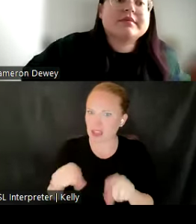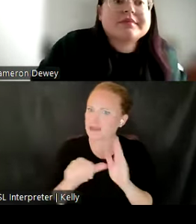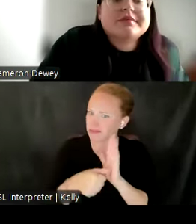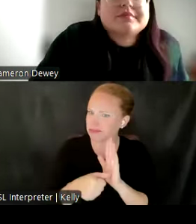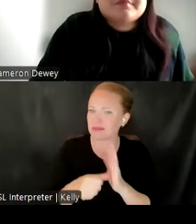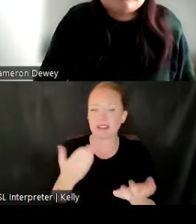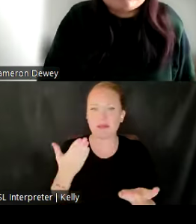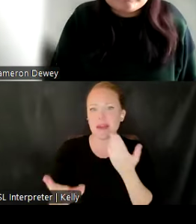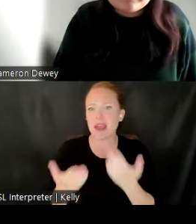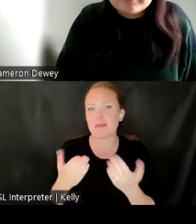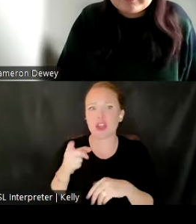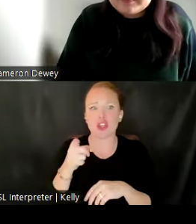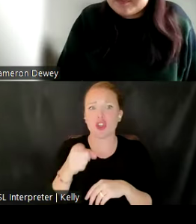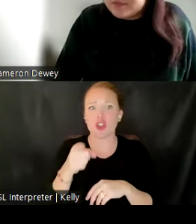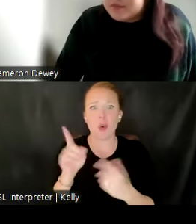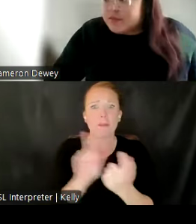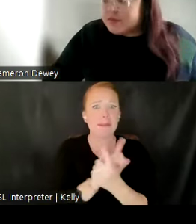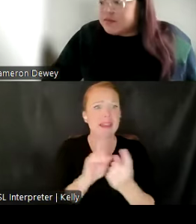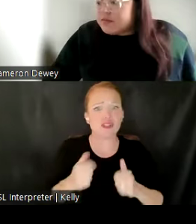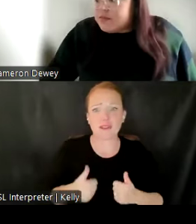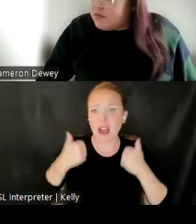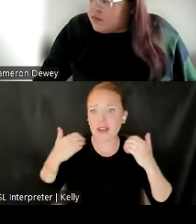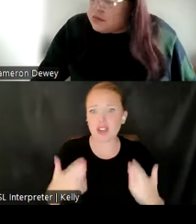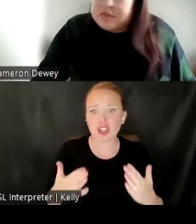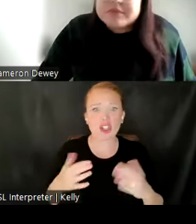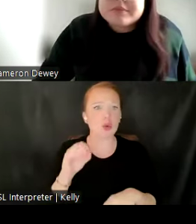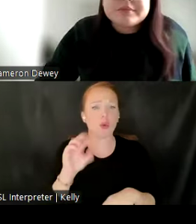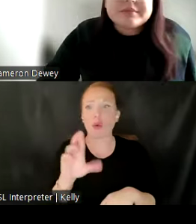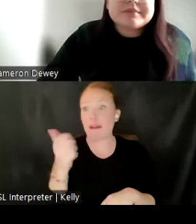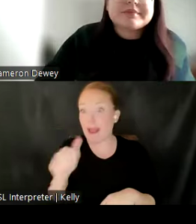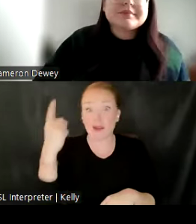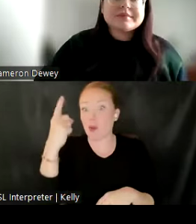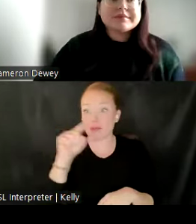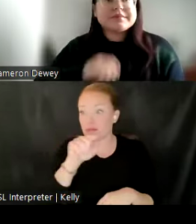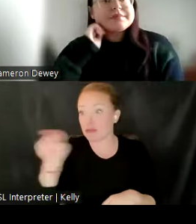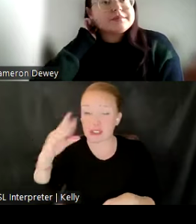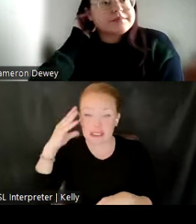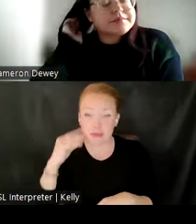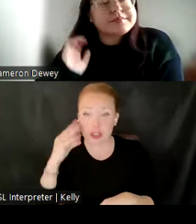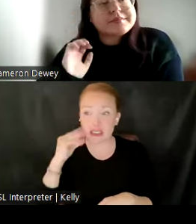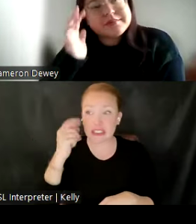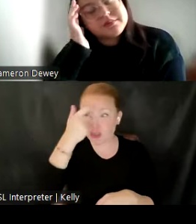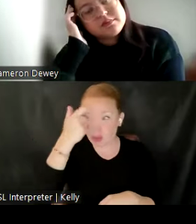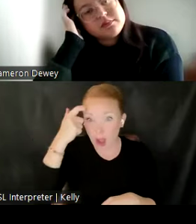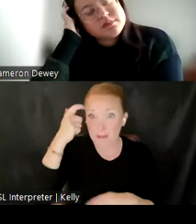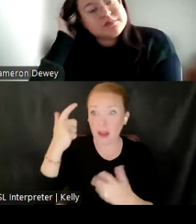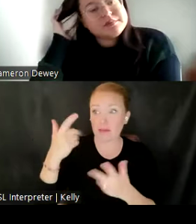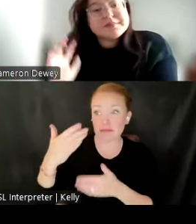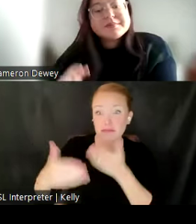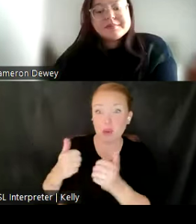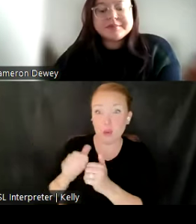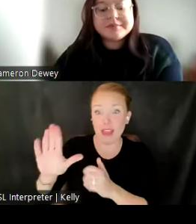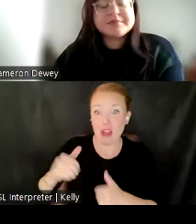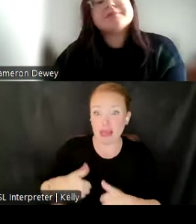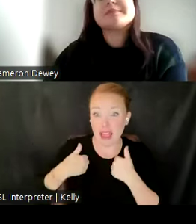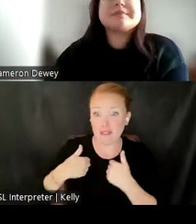might encounter survivors or anyone for that matter who's experiencing some sort of trauma in their life partake in behaviors